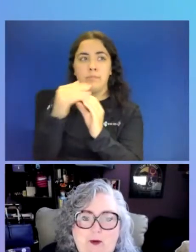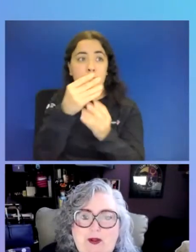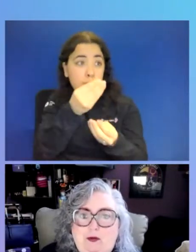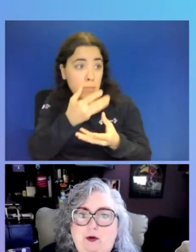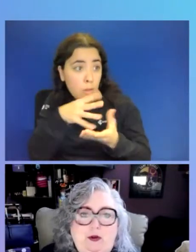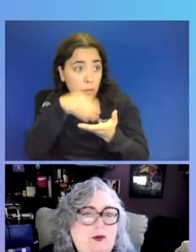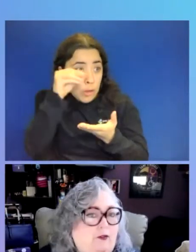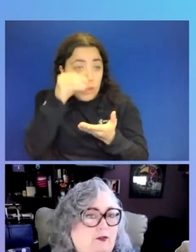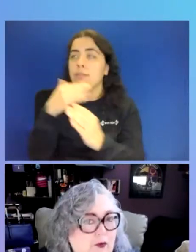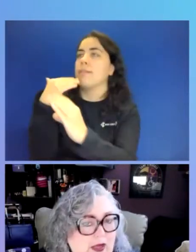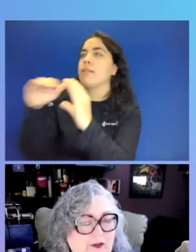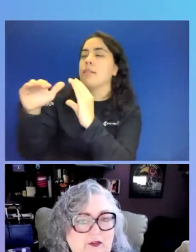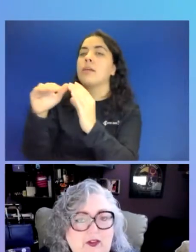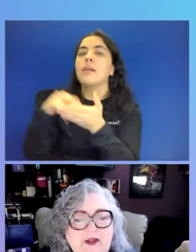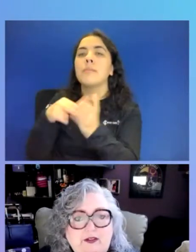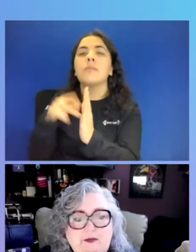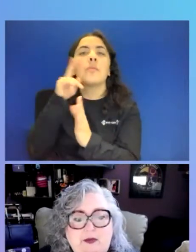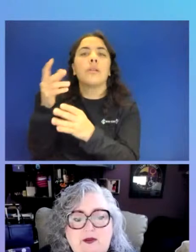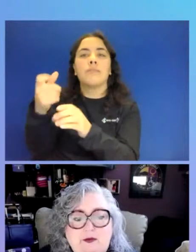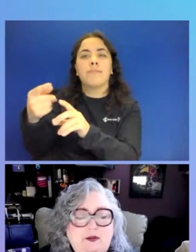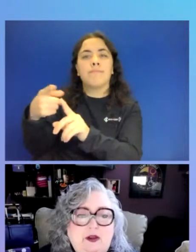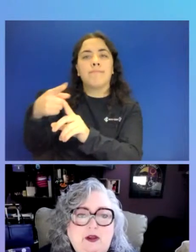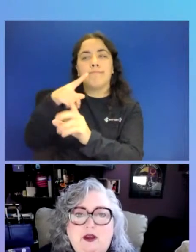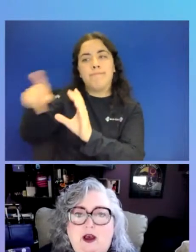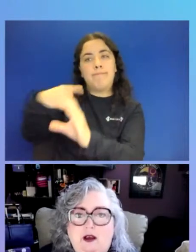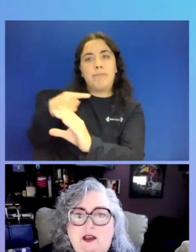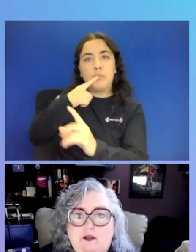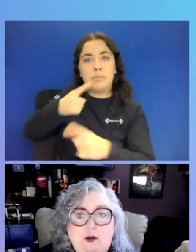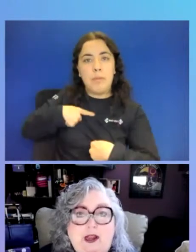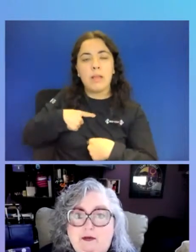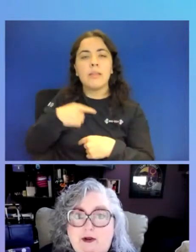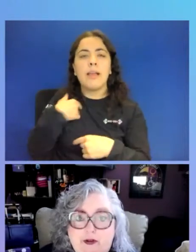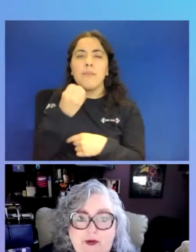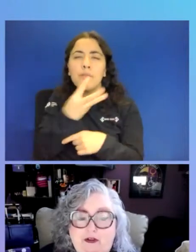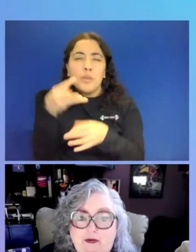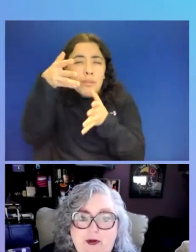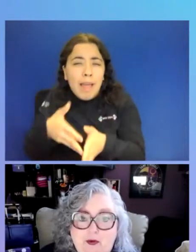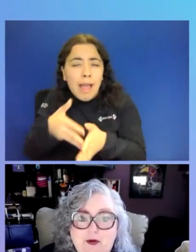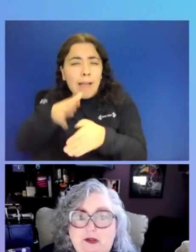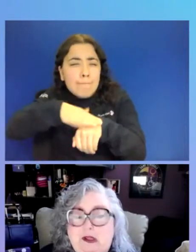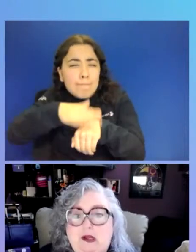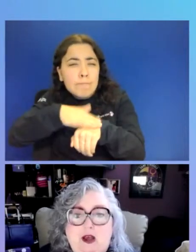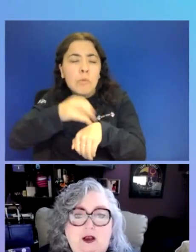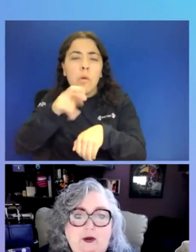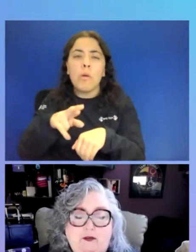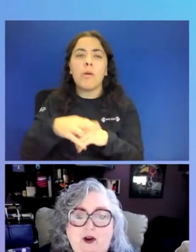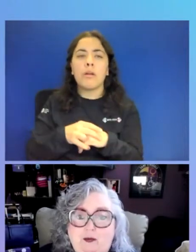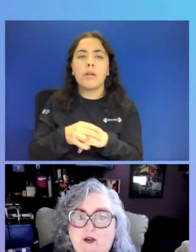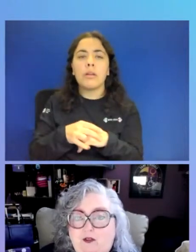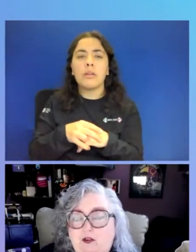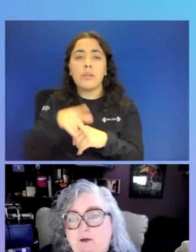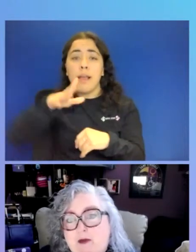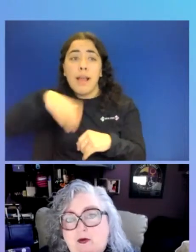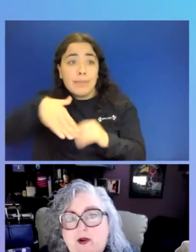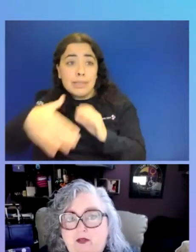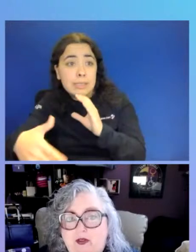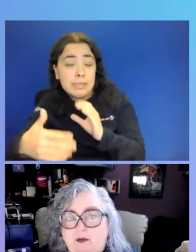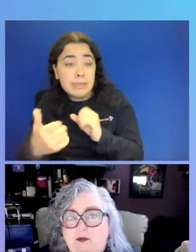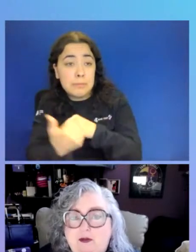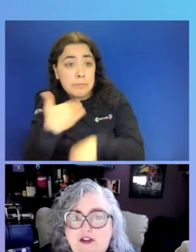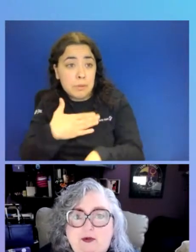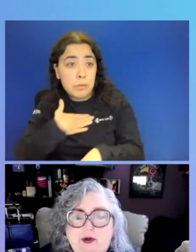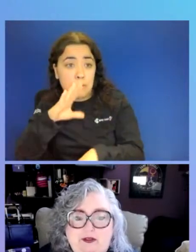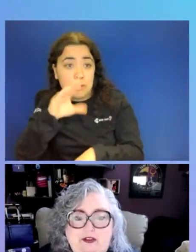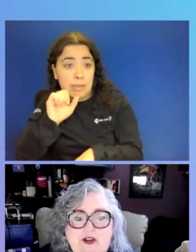cake requirements, or you have a few left. You'd like to submit those. If you'd like to renew, here's your renewal. You have your option if you're a member of